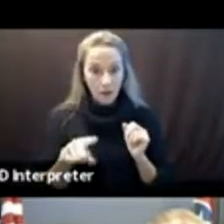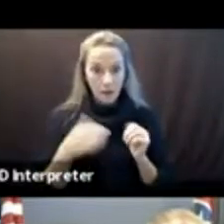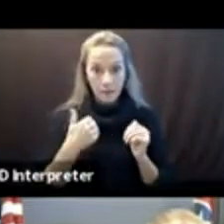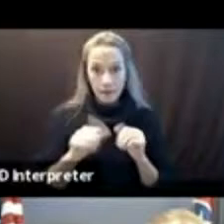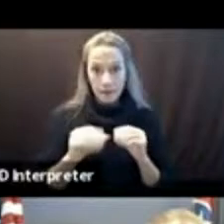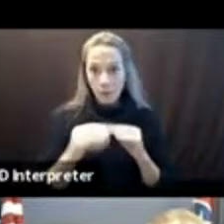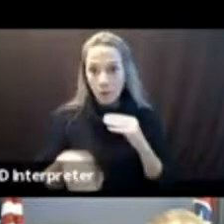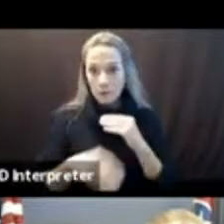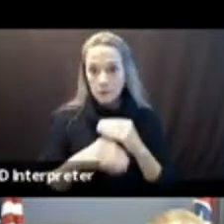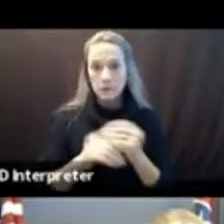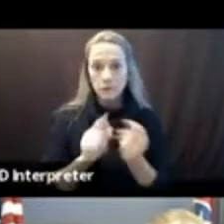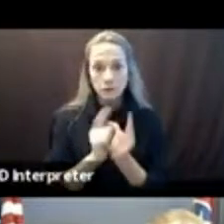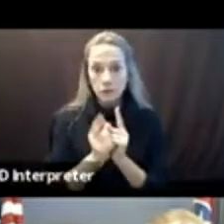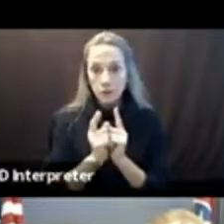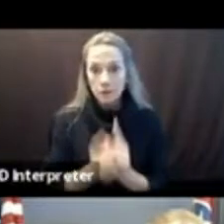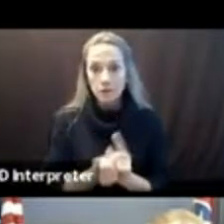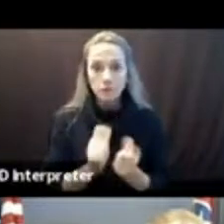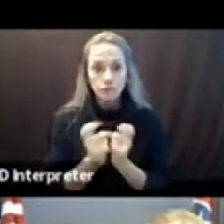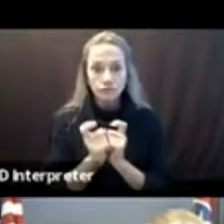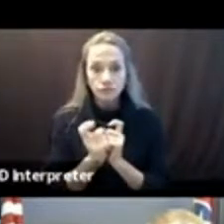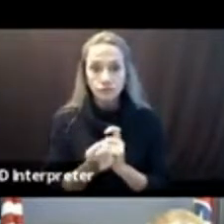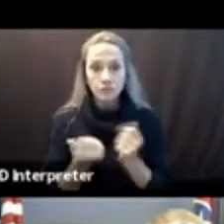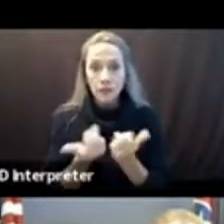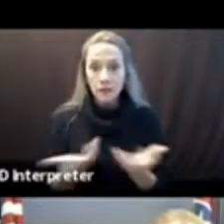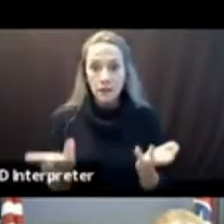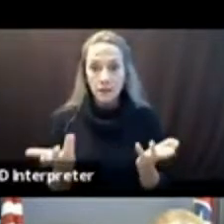additions, corrections, changes in the